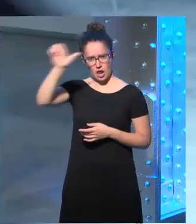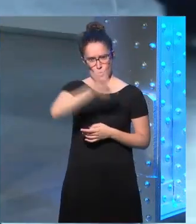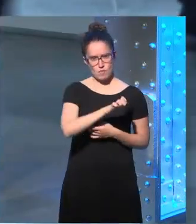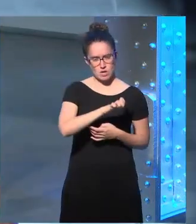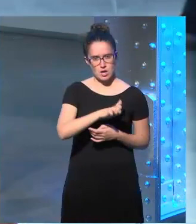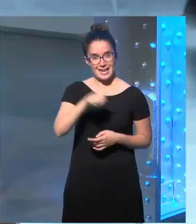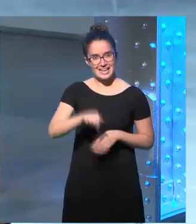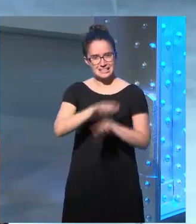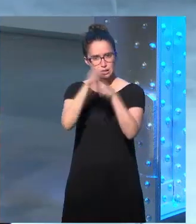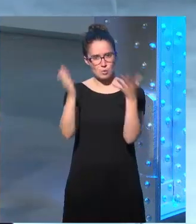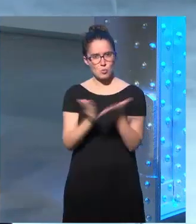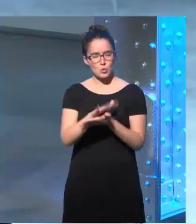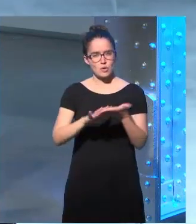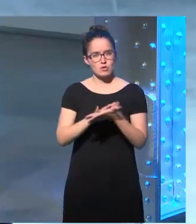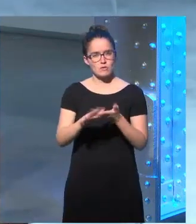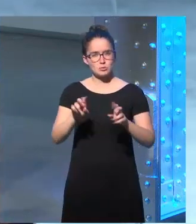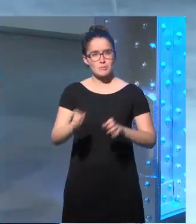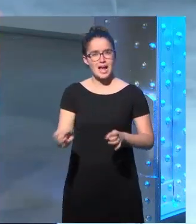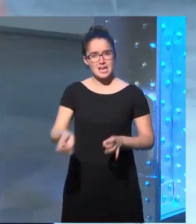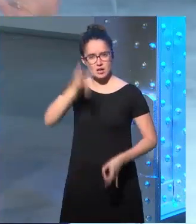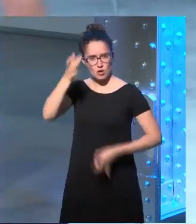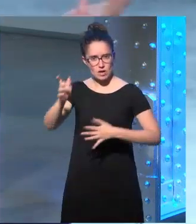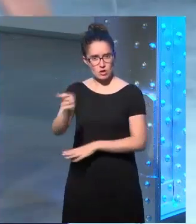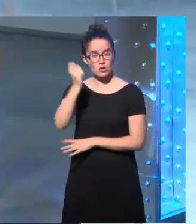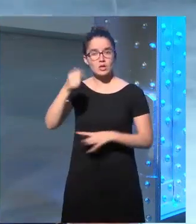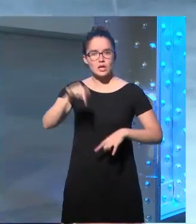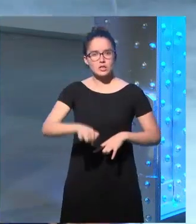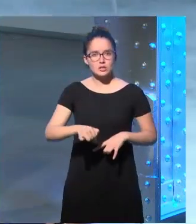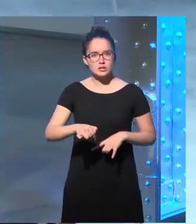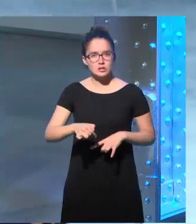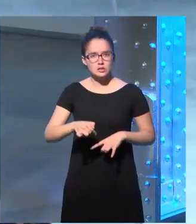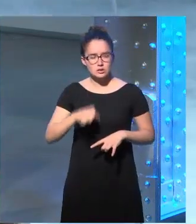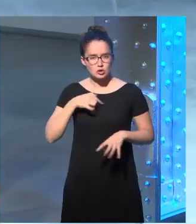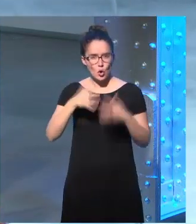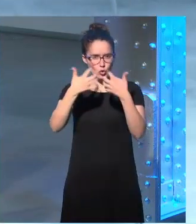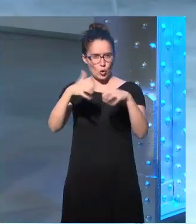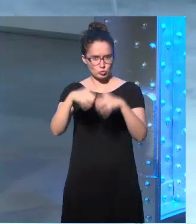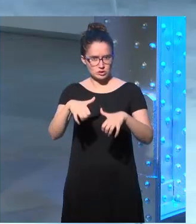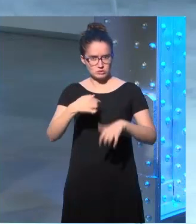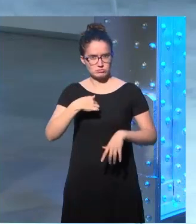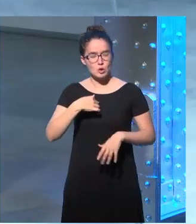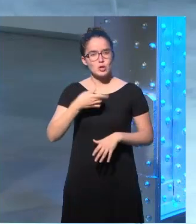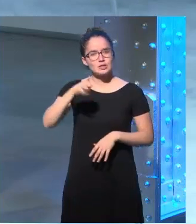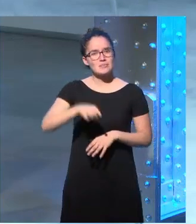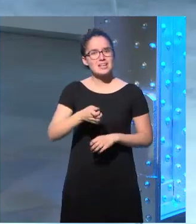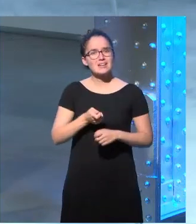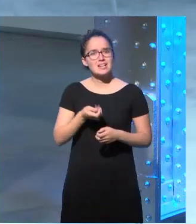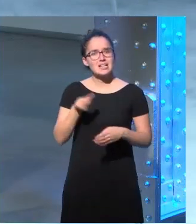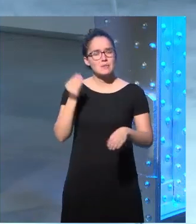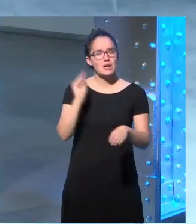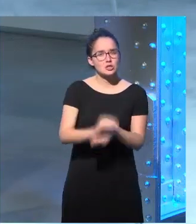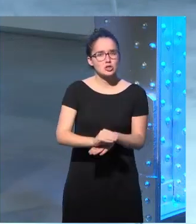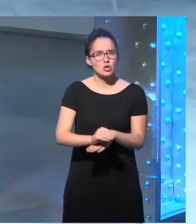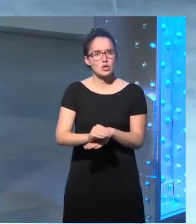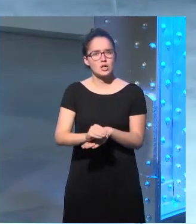Spanish culture, also to the European culture in this world. When we talk about innovation, I'm a country manager for LinkedIn, but